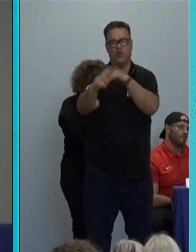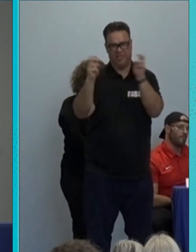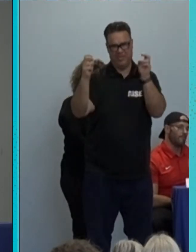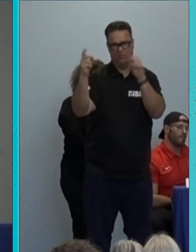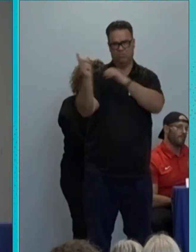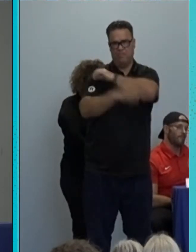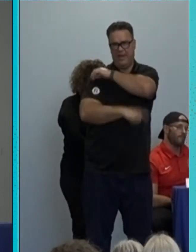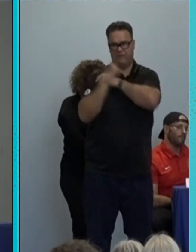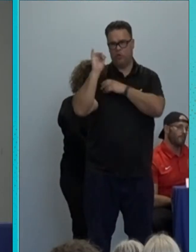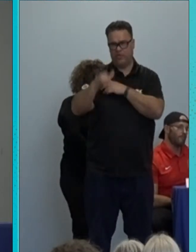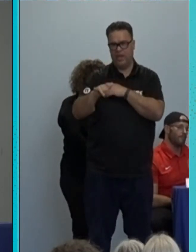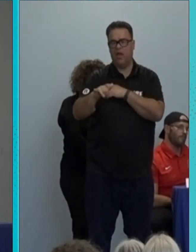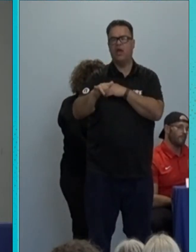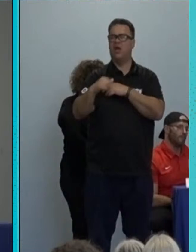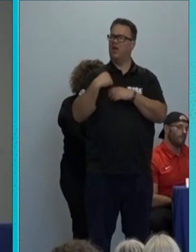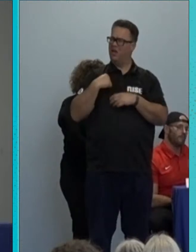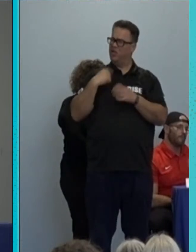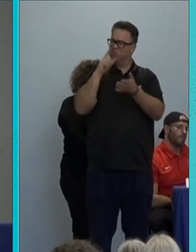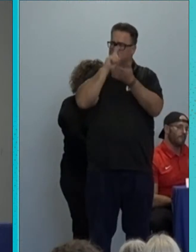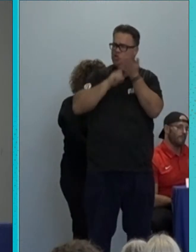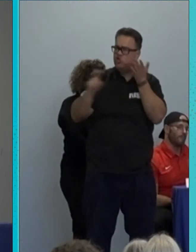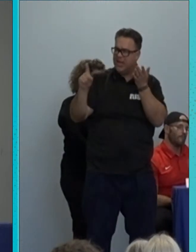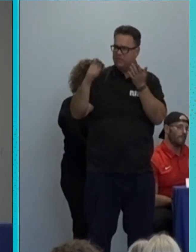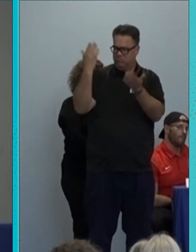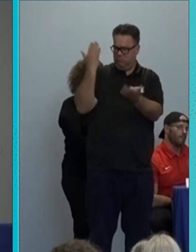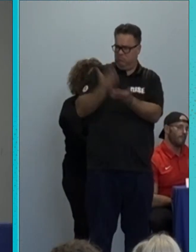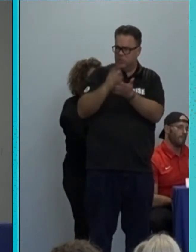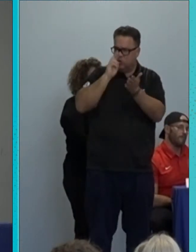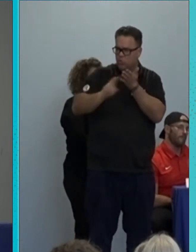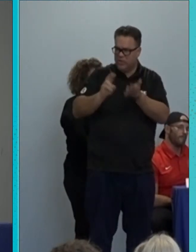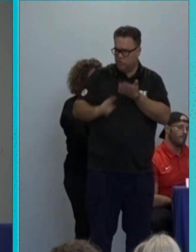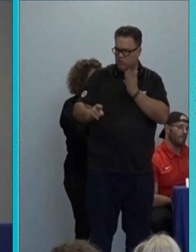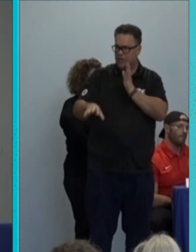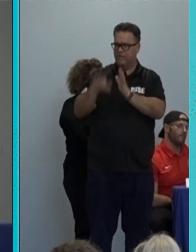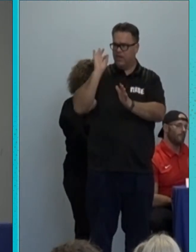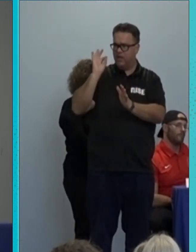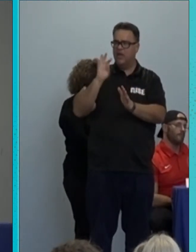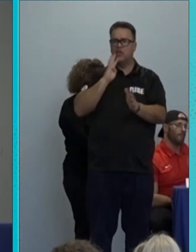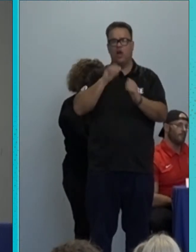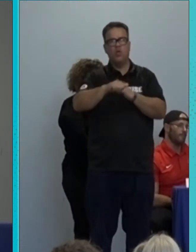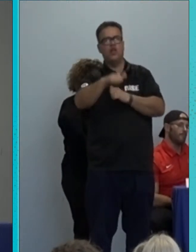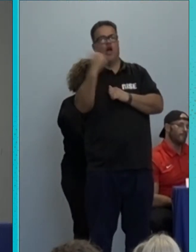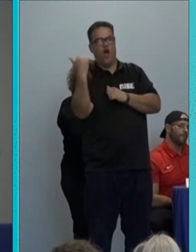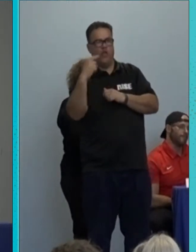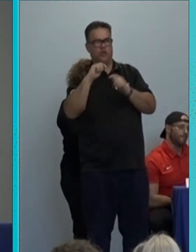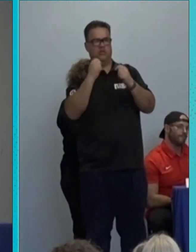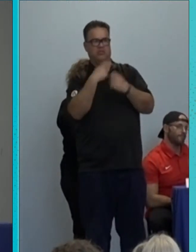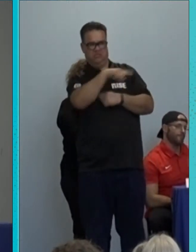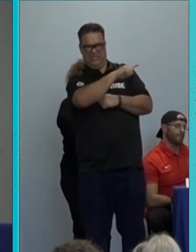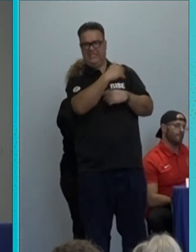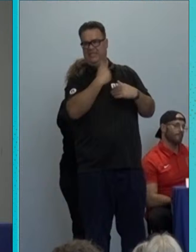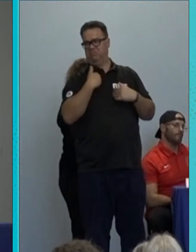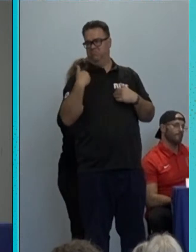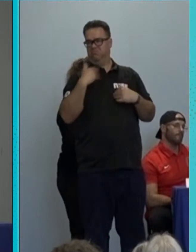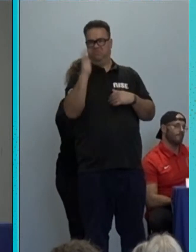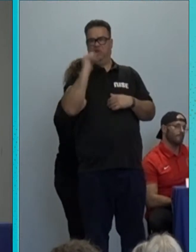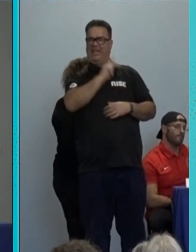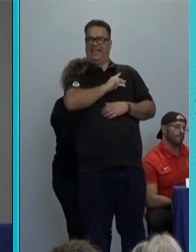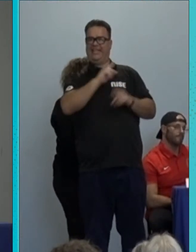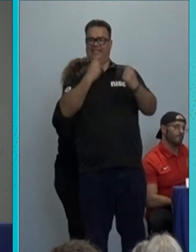sides. And so I wanted to check that fact, and I talked with one of Keith's